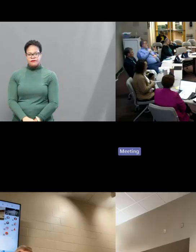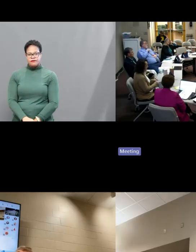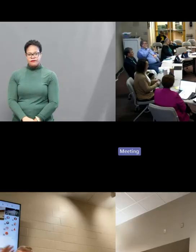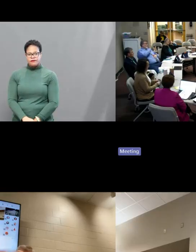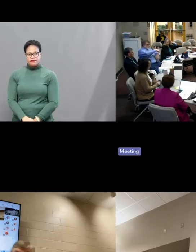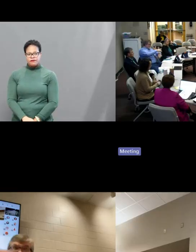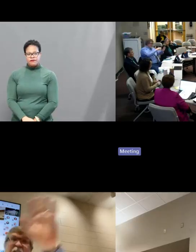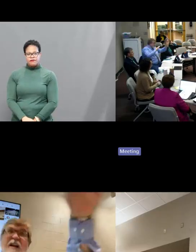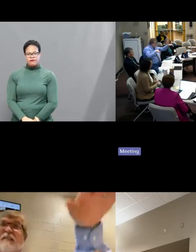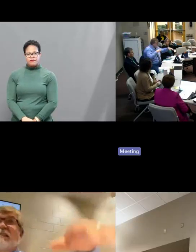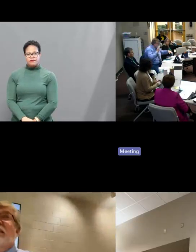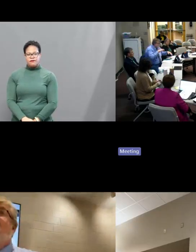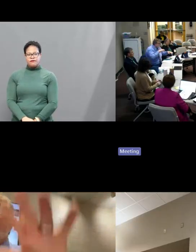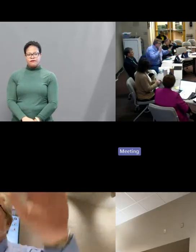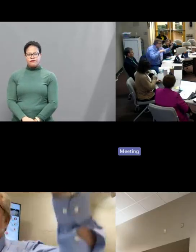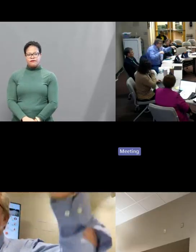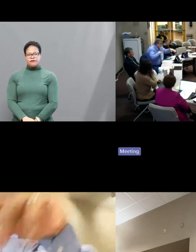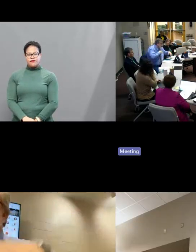Any questions?